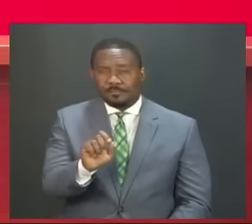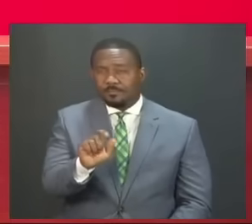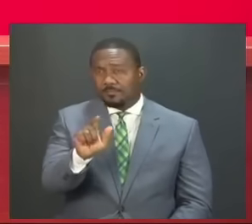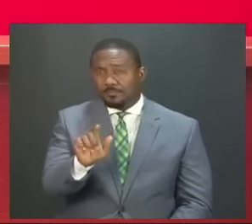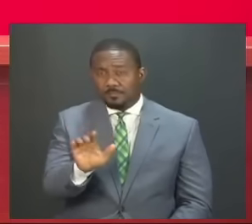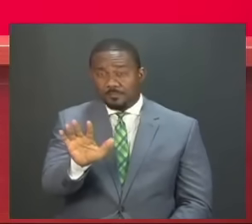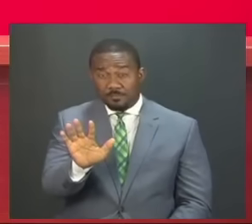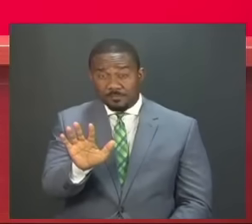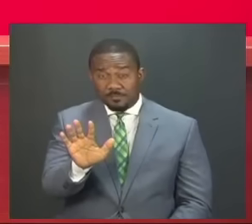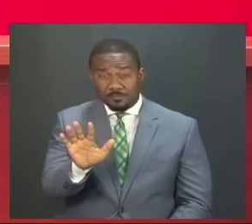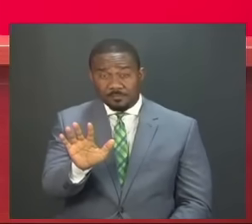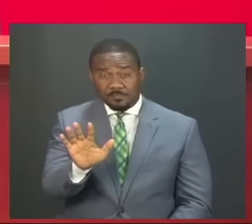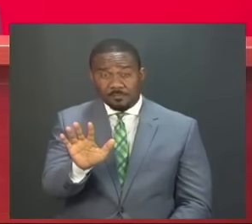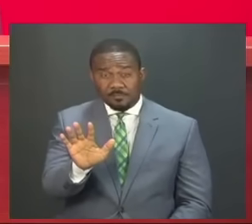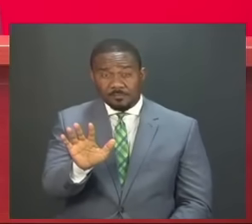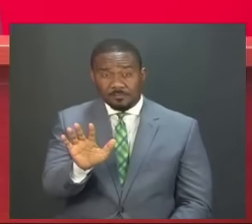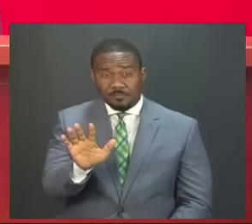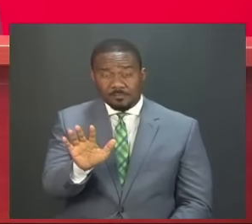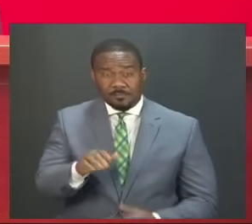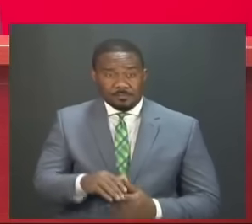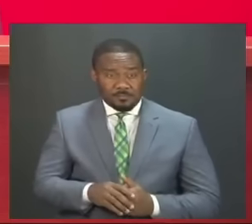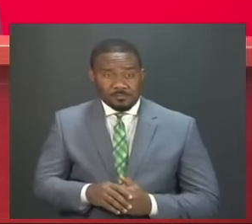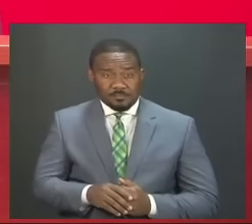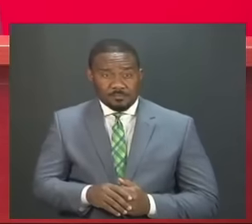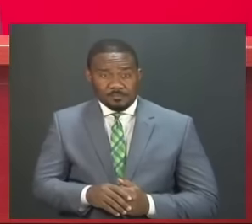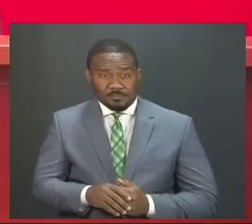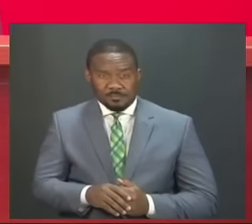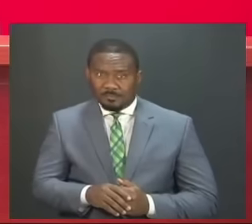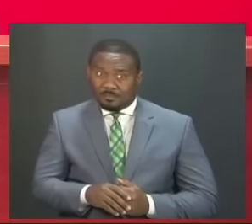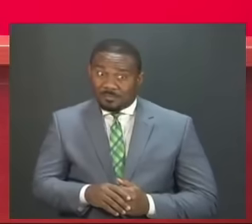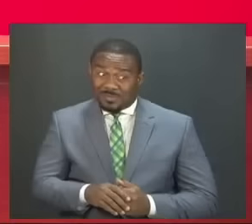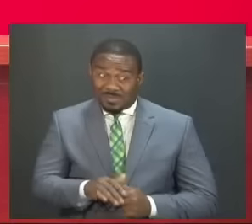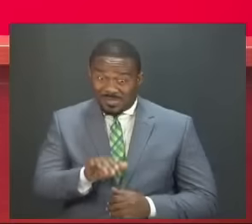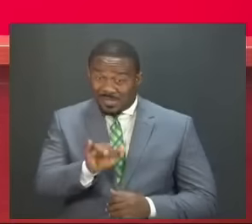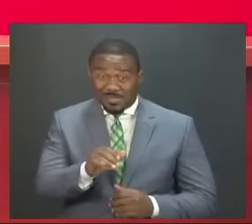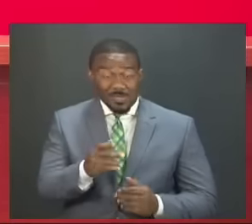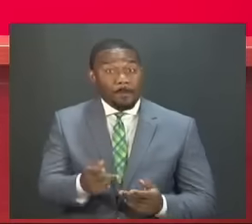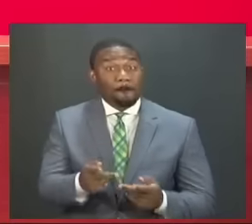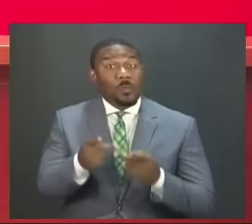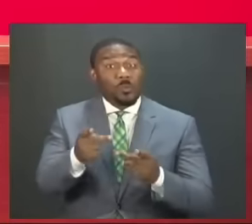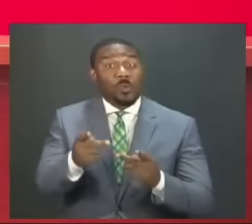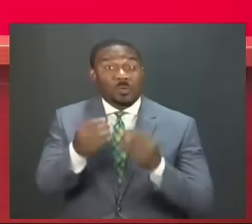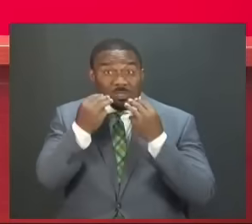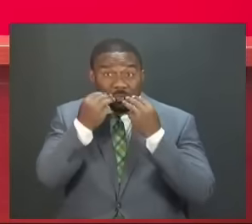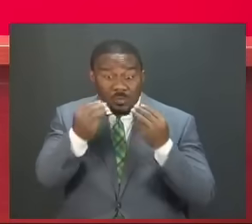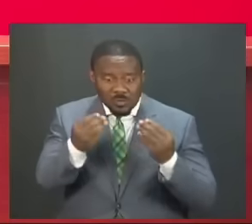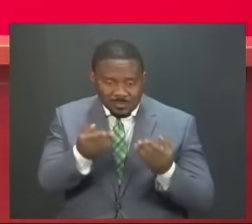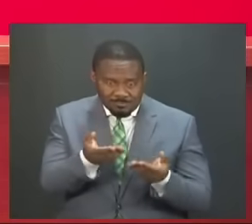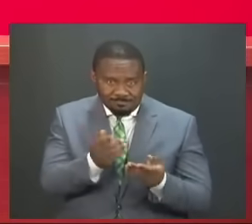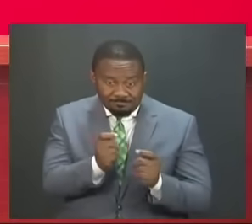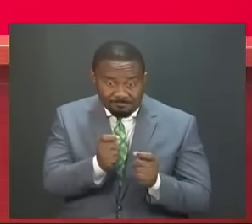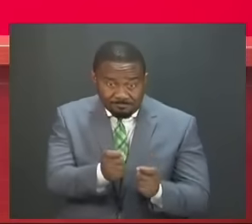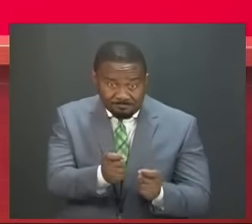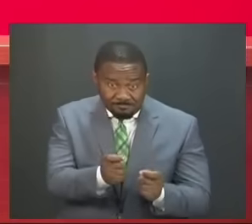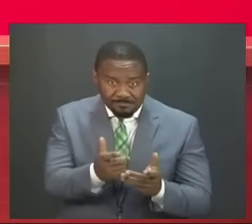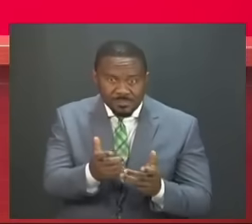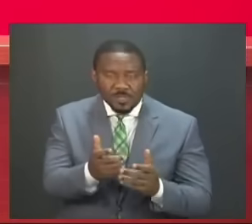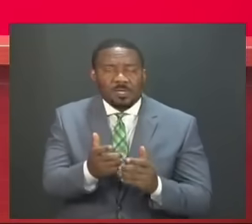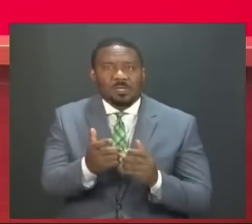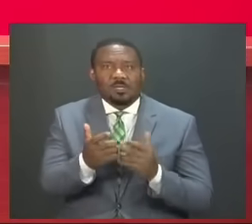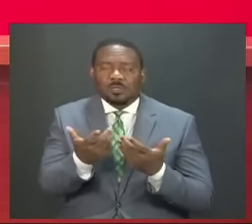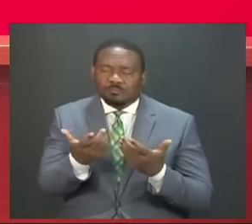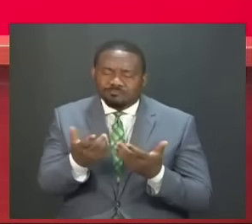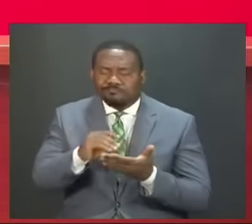2025. As I said, it's a proposed motion. And so it's couched in the form of a